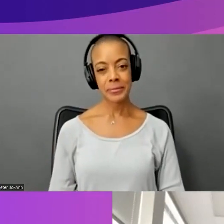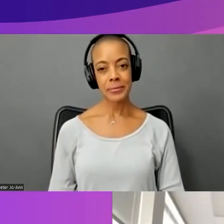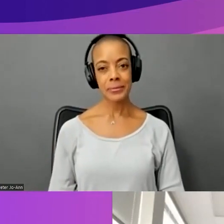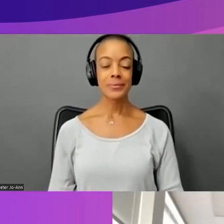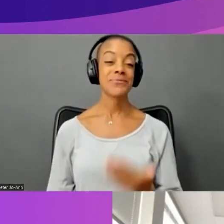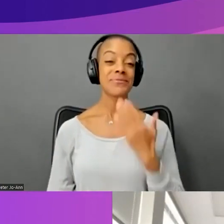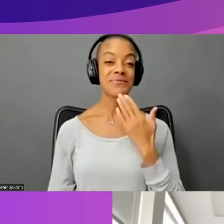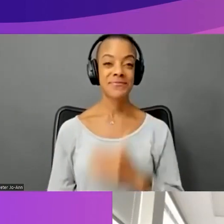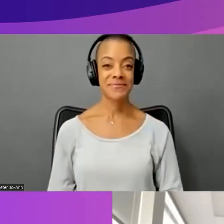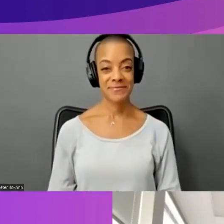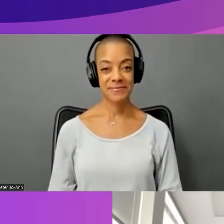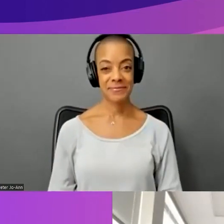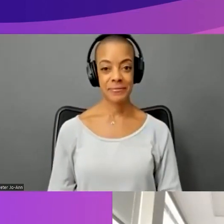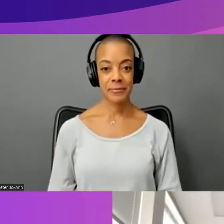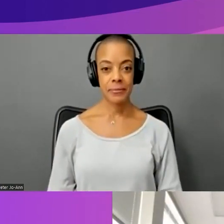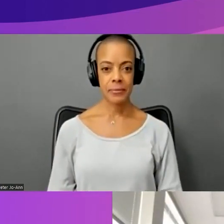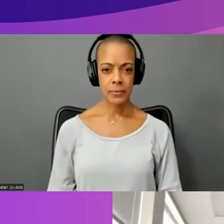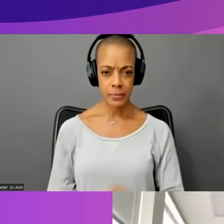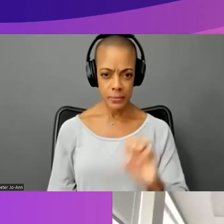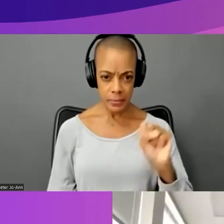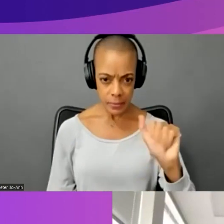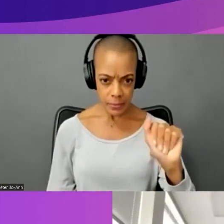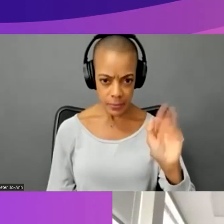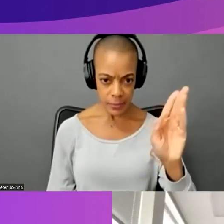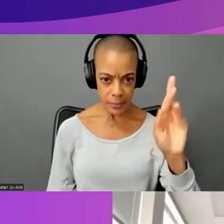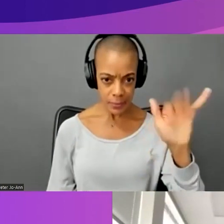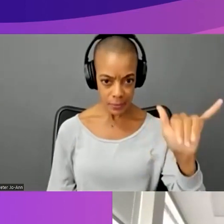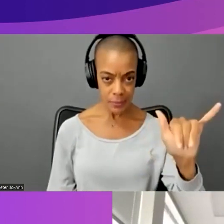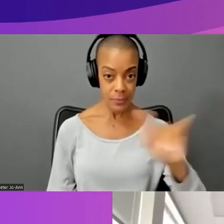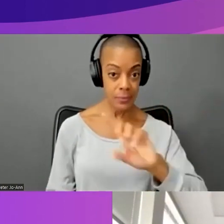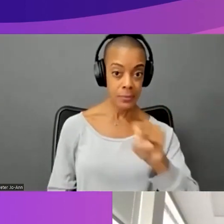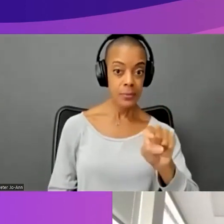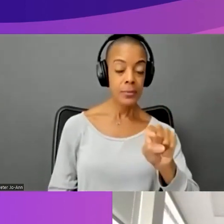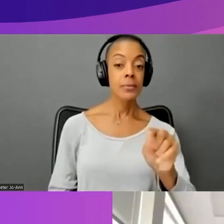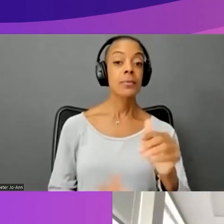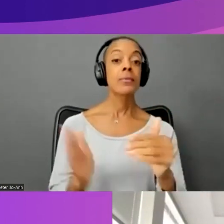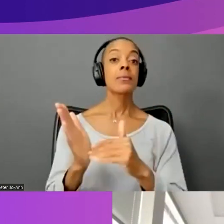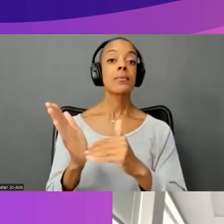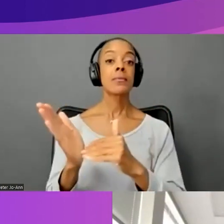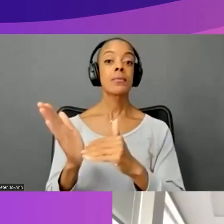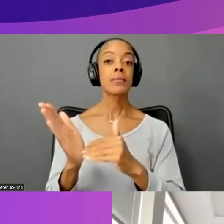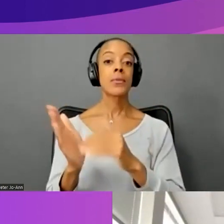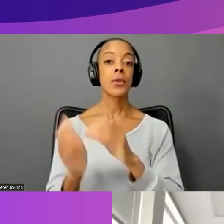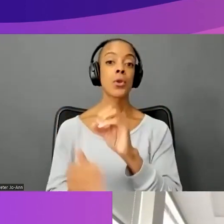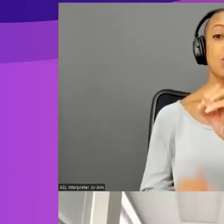Thank you. Thank you. The next question will be for Dr. Samira Omar.